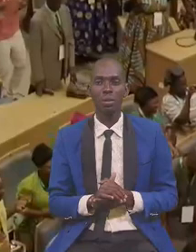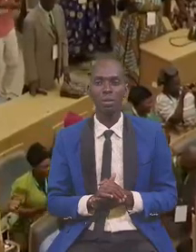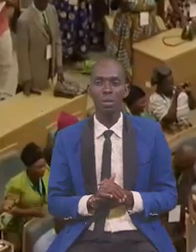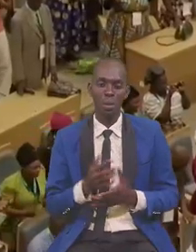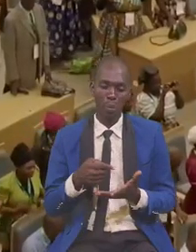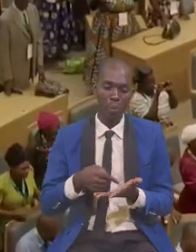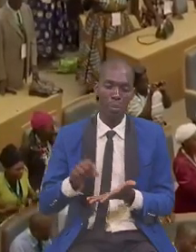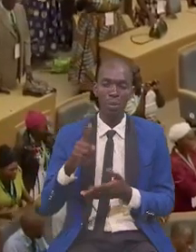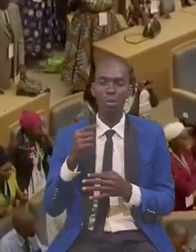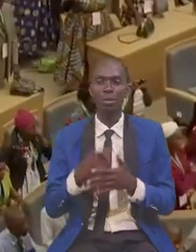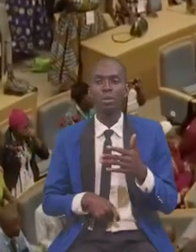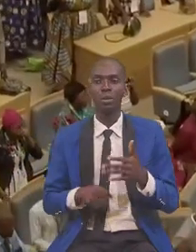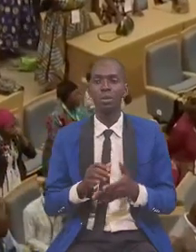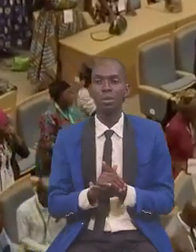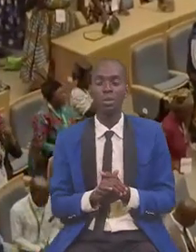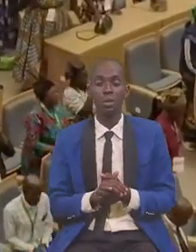the price.